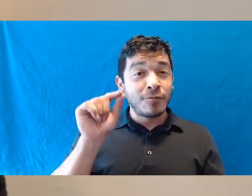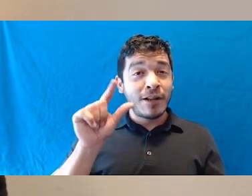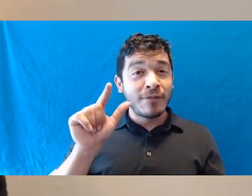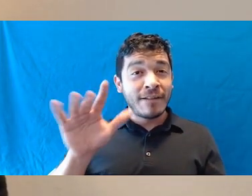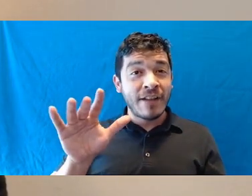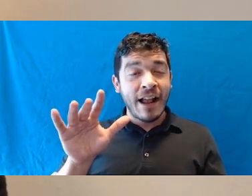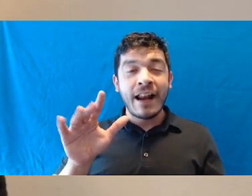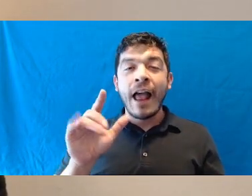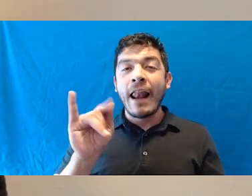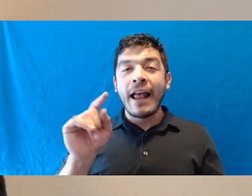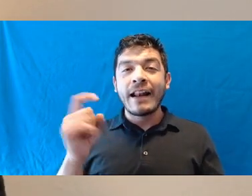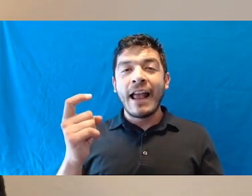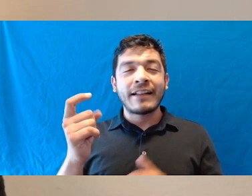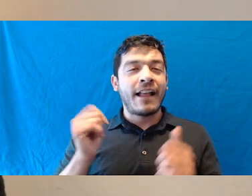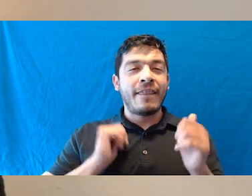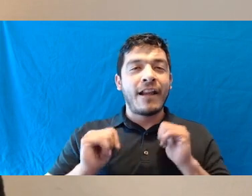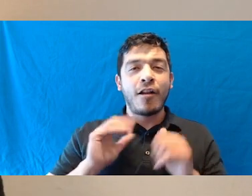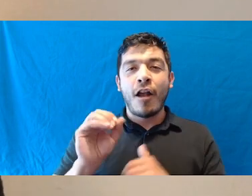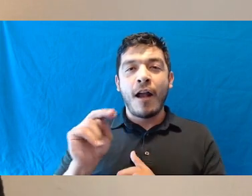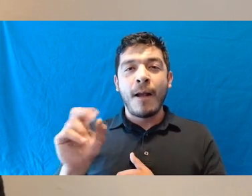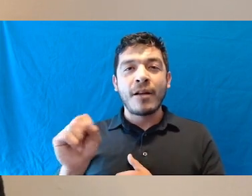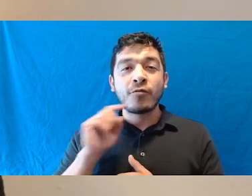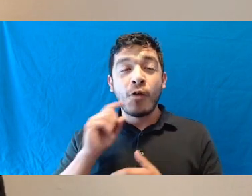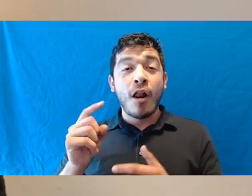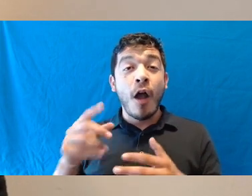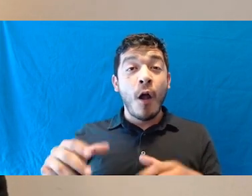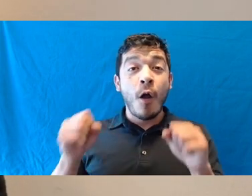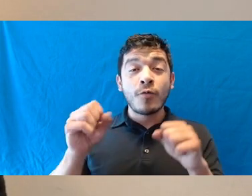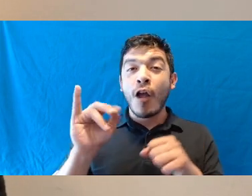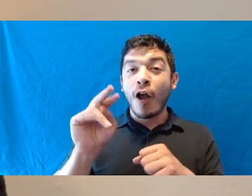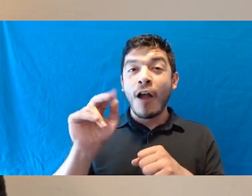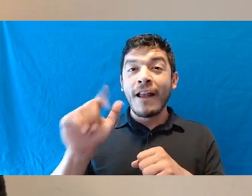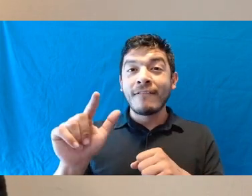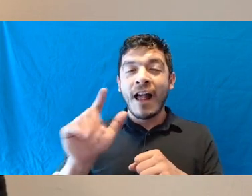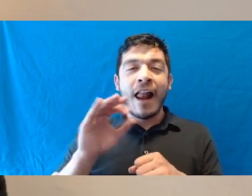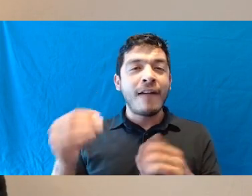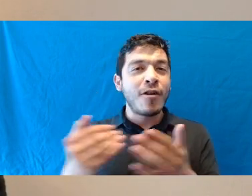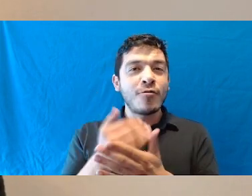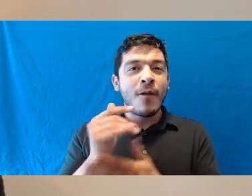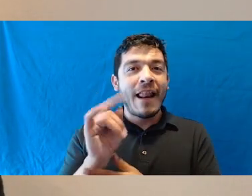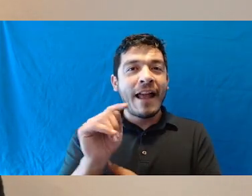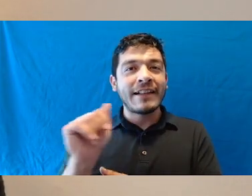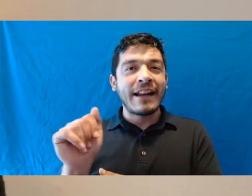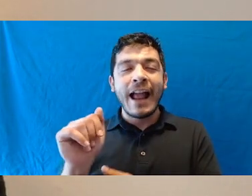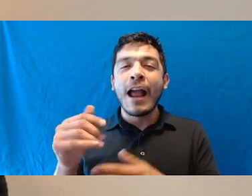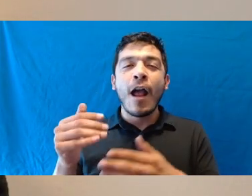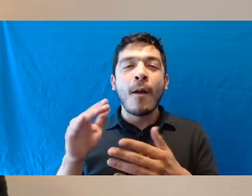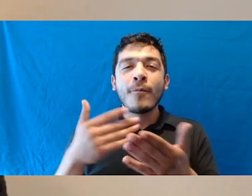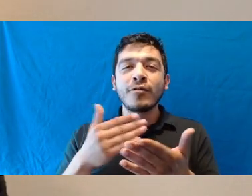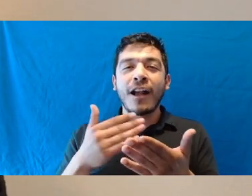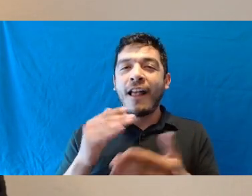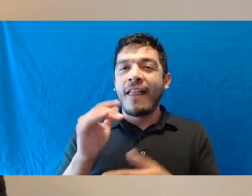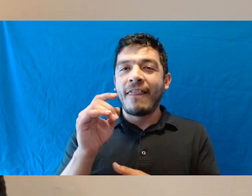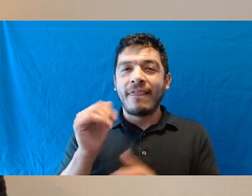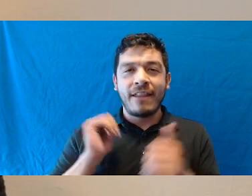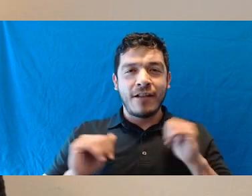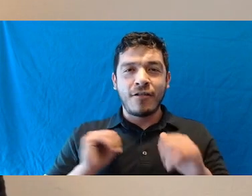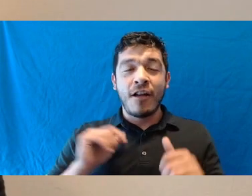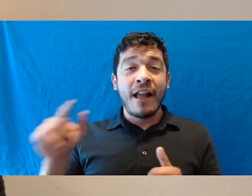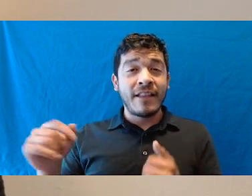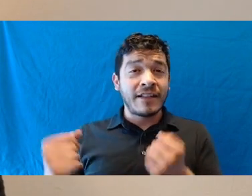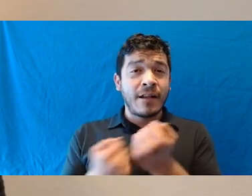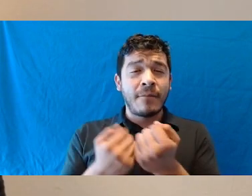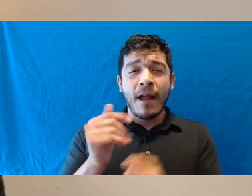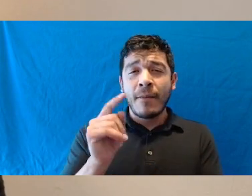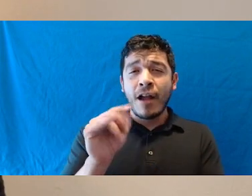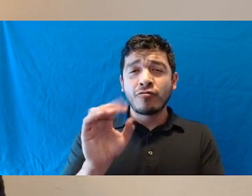the Carnaval of New Latine Musical Theater. This event is championed by Maria Patrice Amon and Lisa Portes and will take